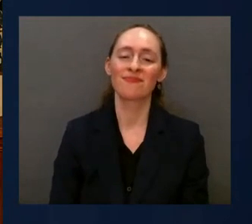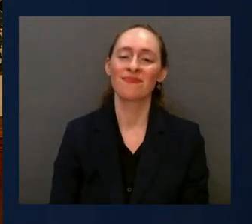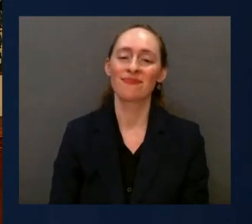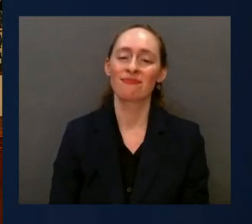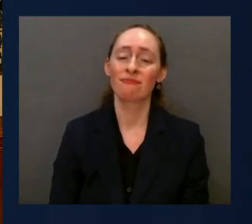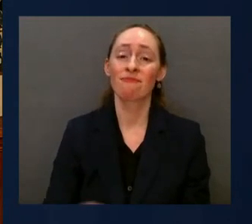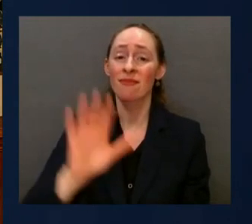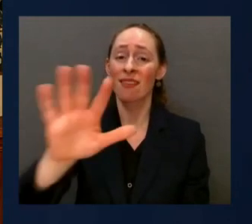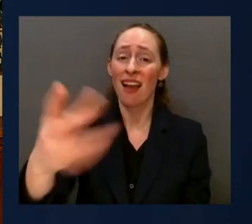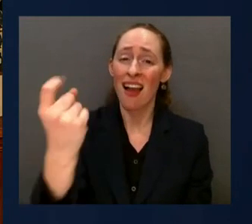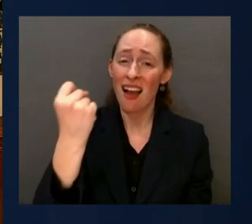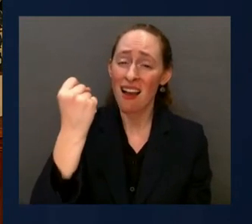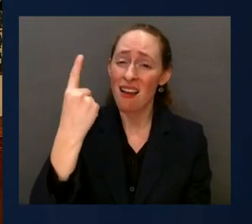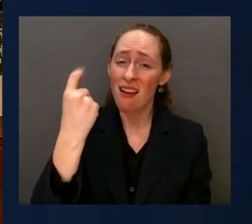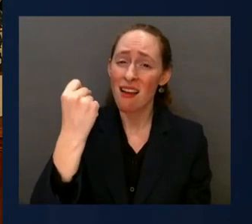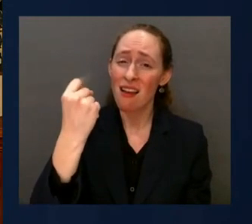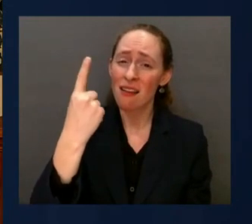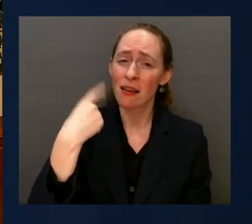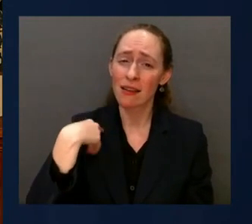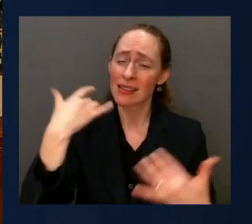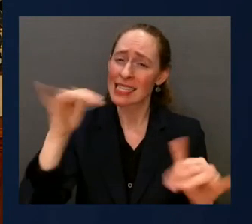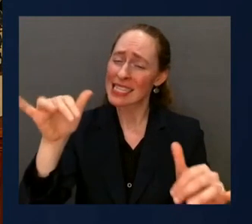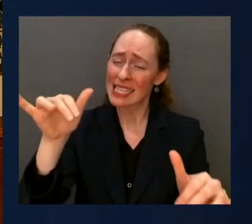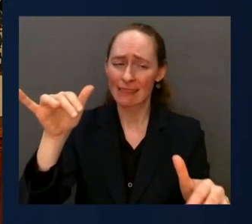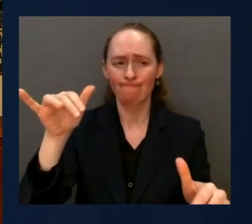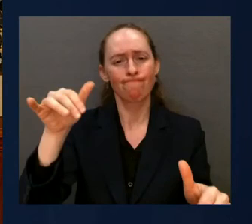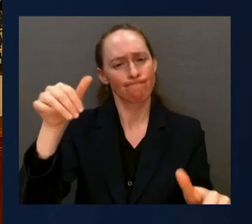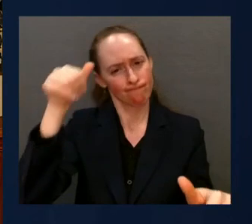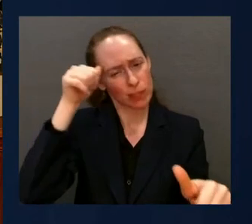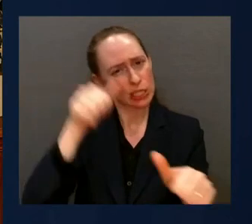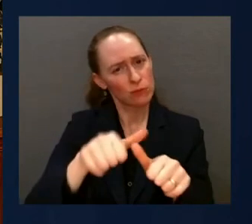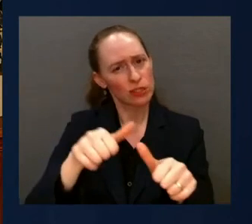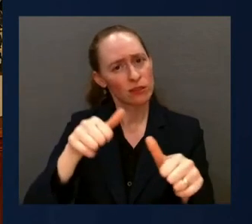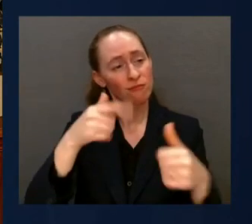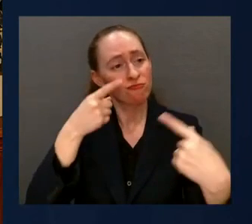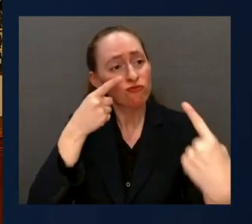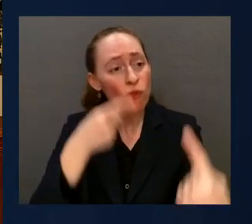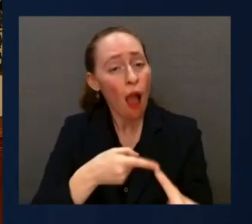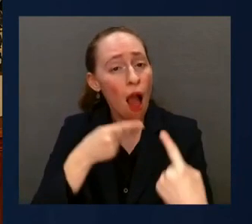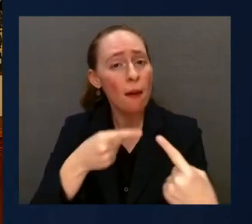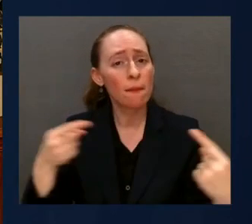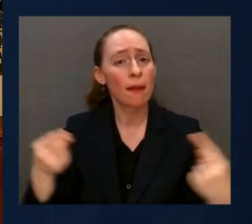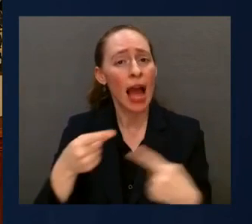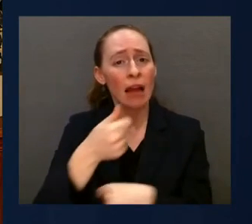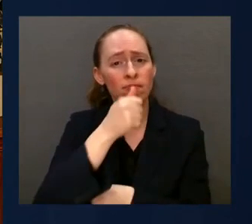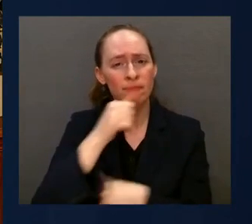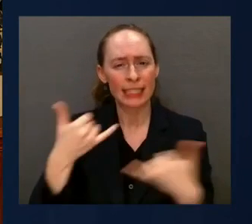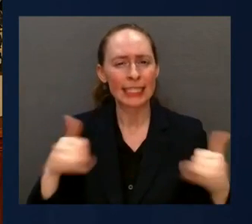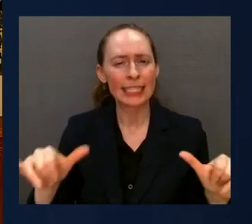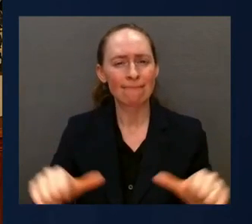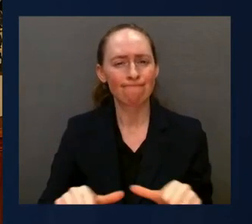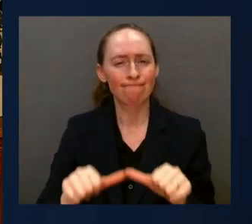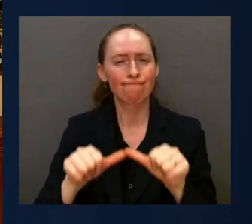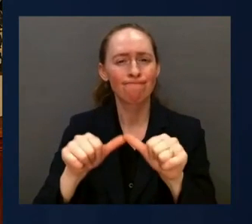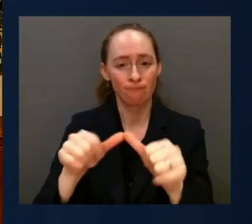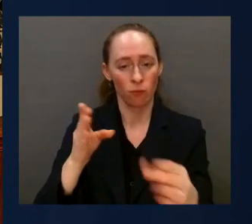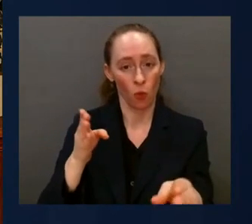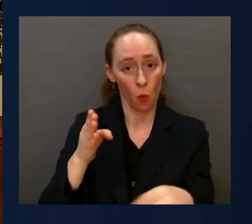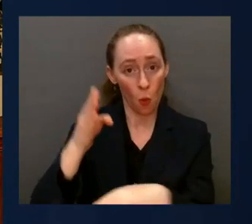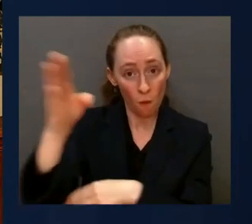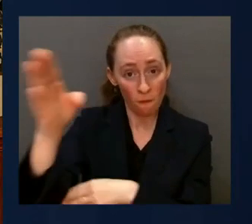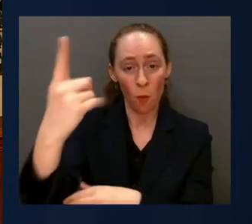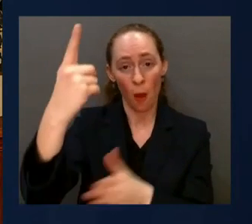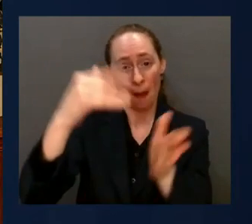away. More than 1 million Americans lost their lives to COVID. 1 million. Families grieving